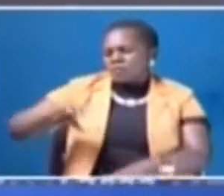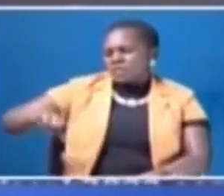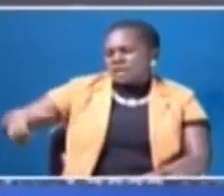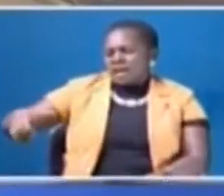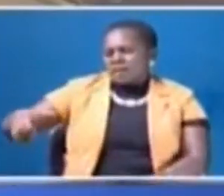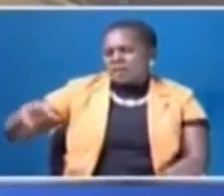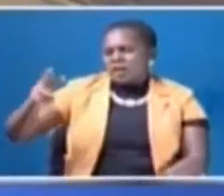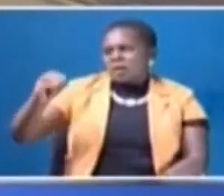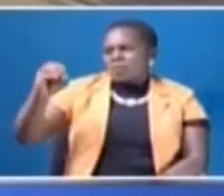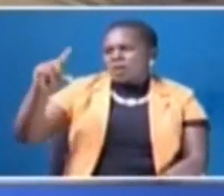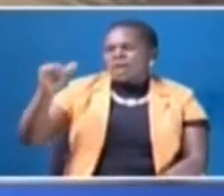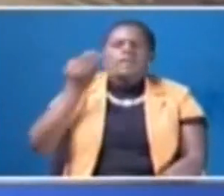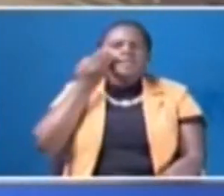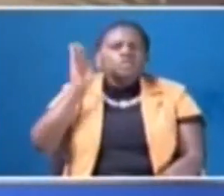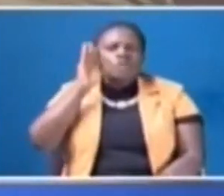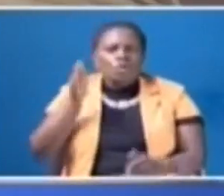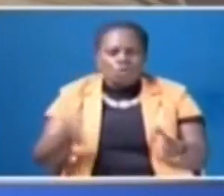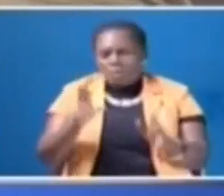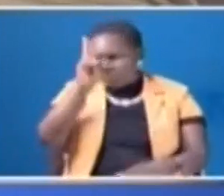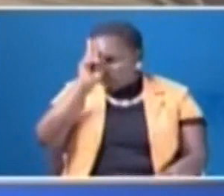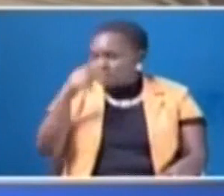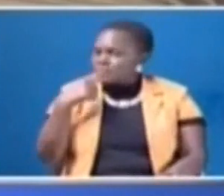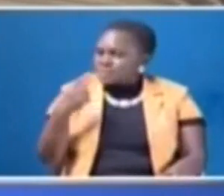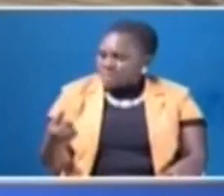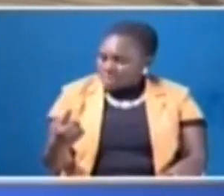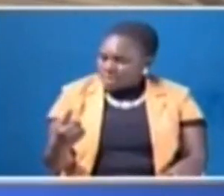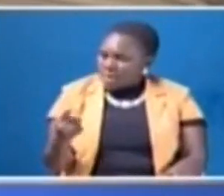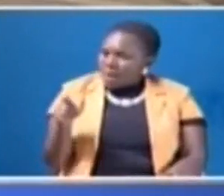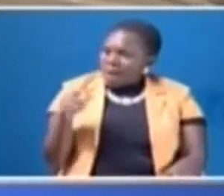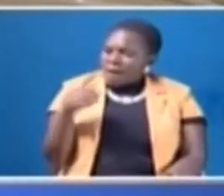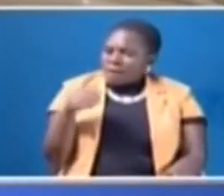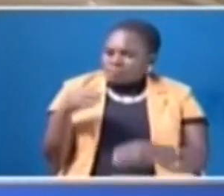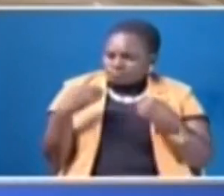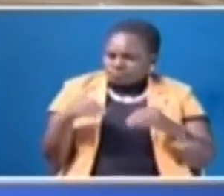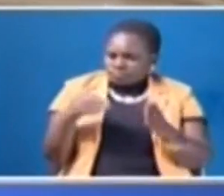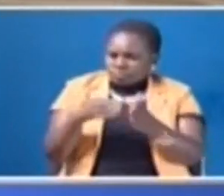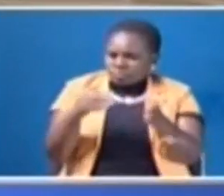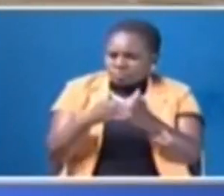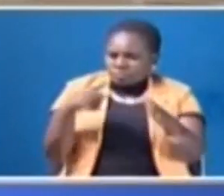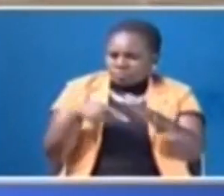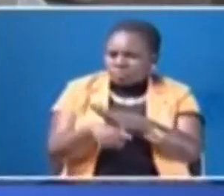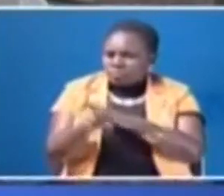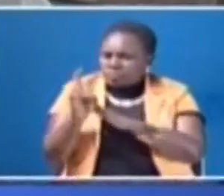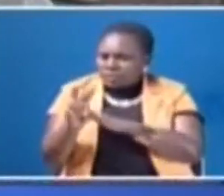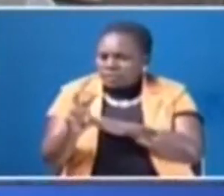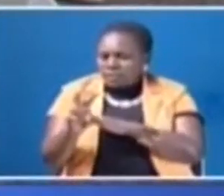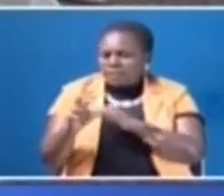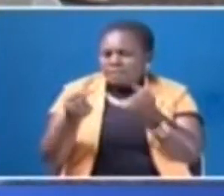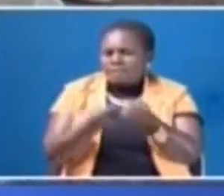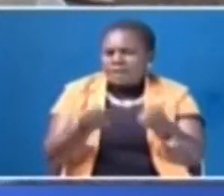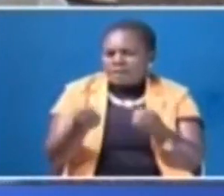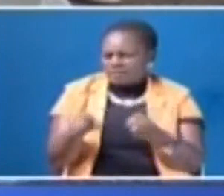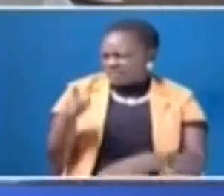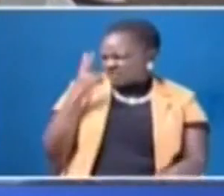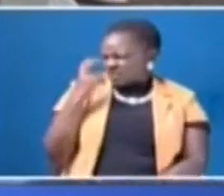the Moyale-Isiolo highway. Police say Jafar Sora denied officers access to inspect his vehicle, prompting them to